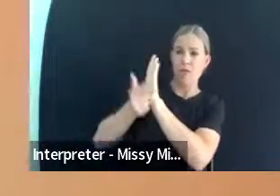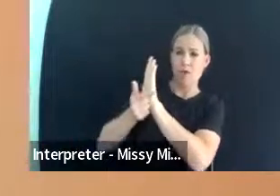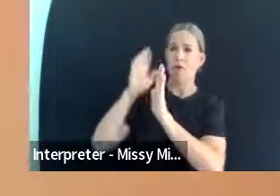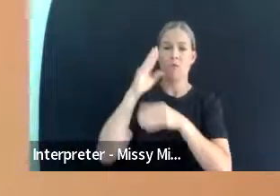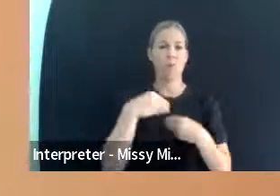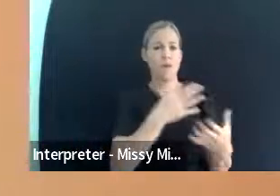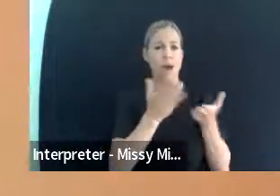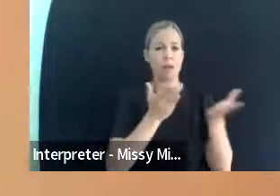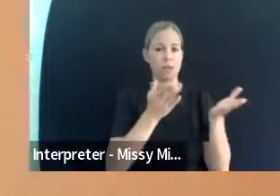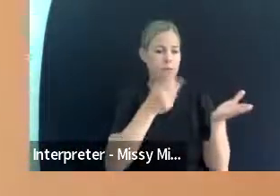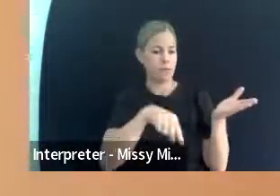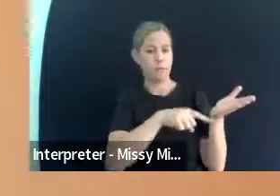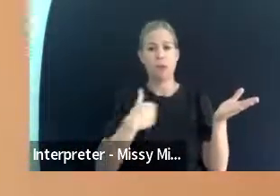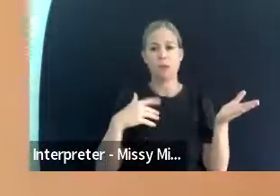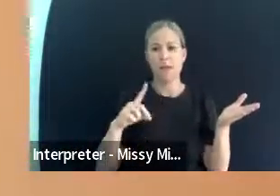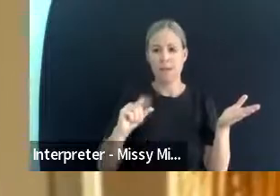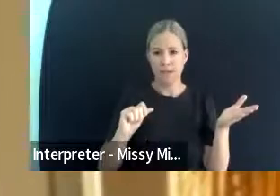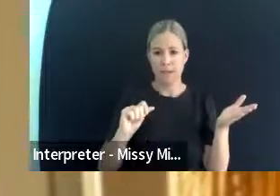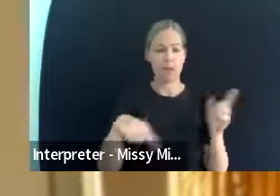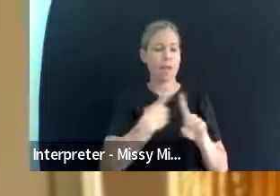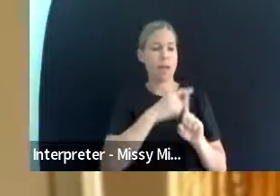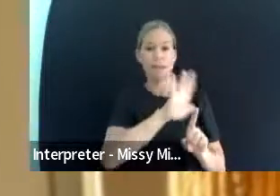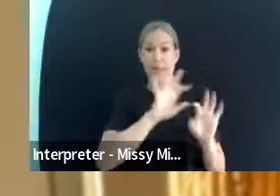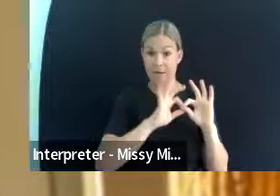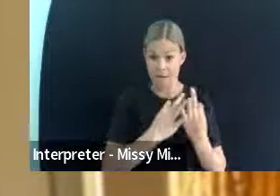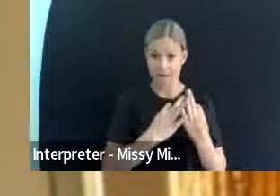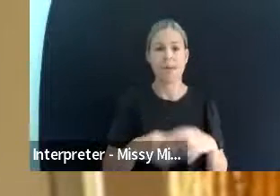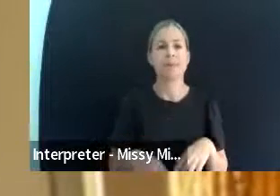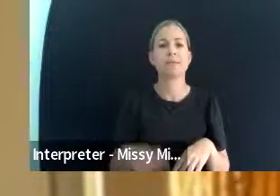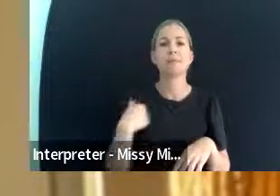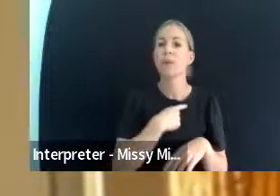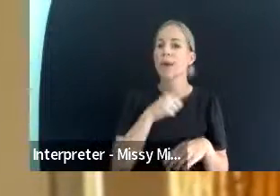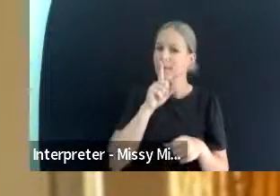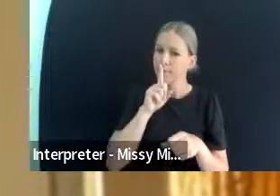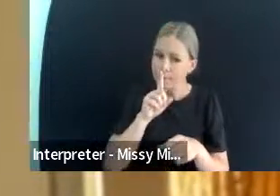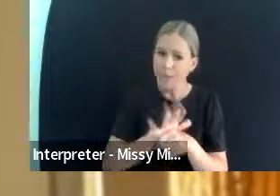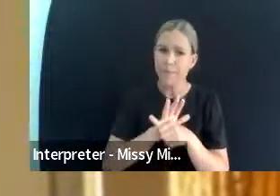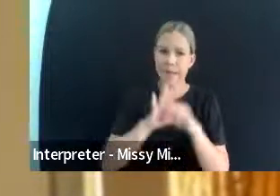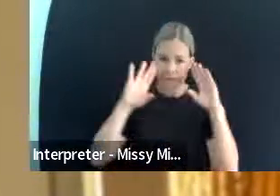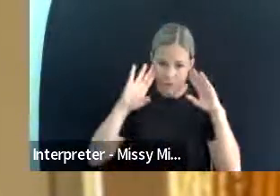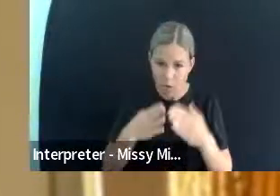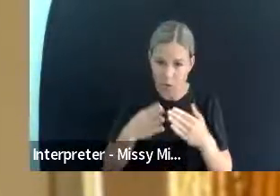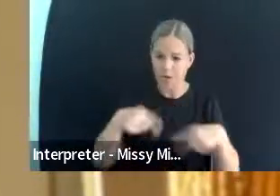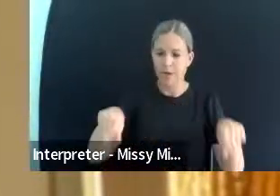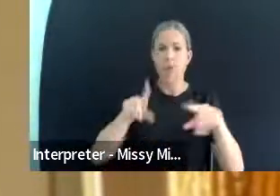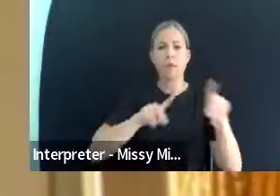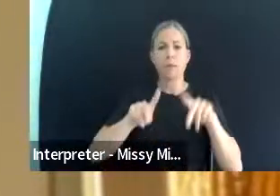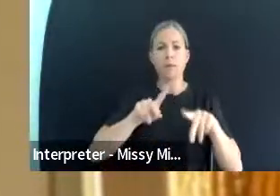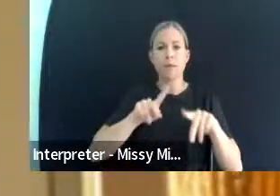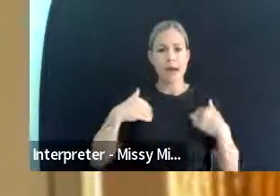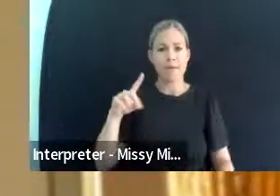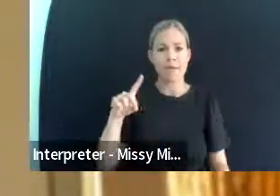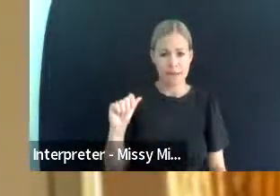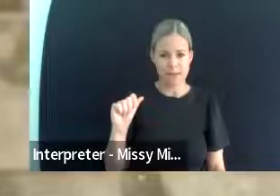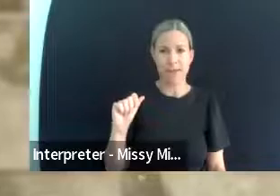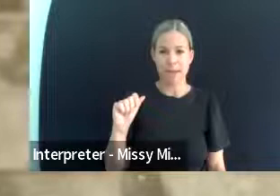people with disabilities and their families. We are committed to people with disabilities and their lived experience being at the center of all